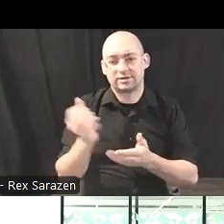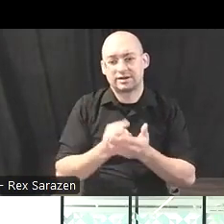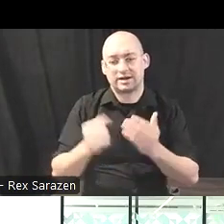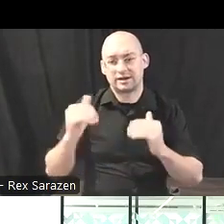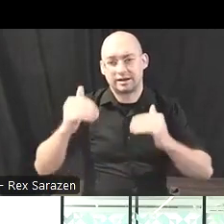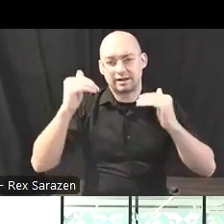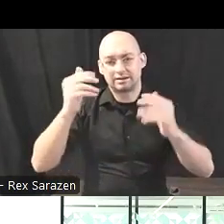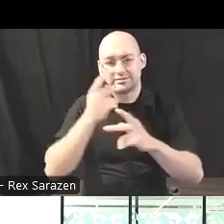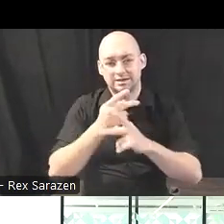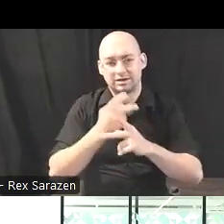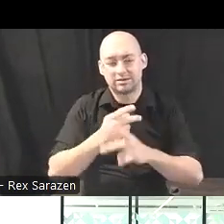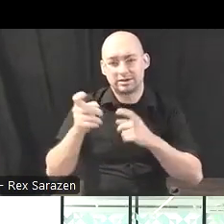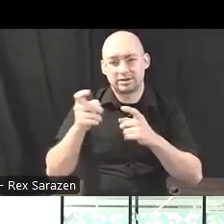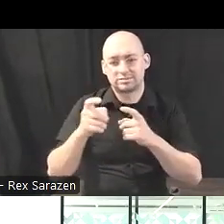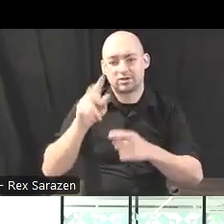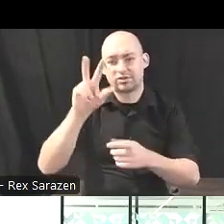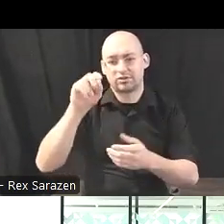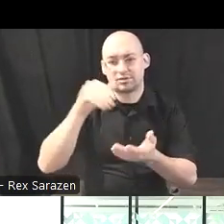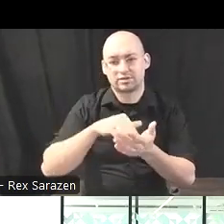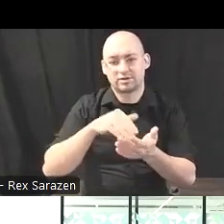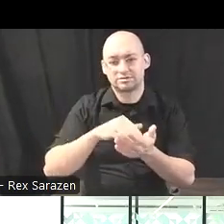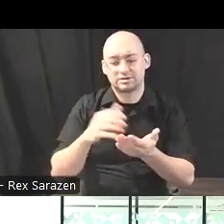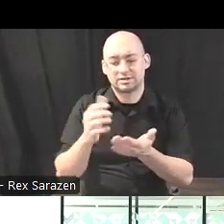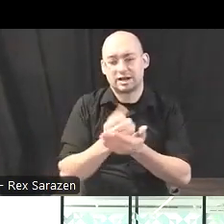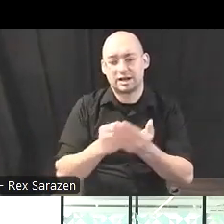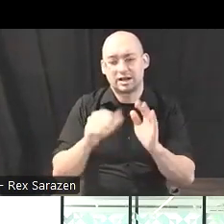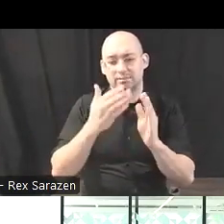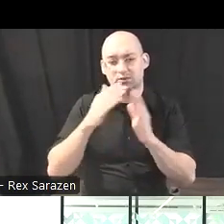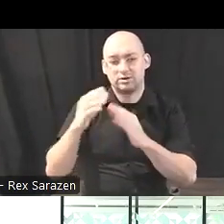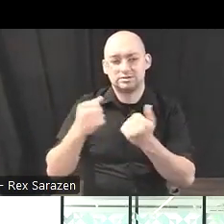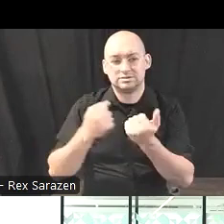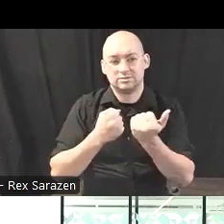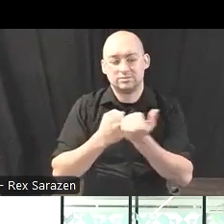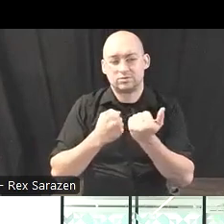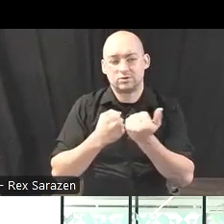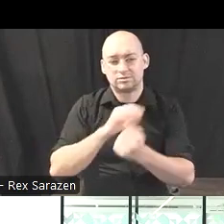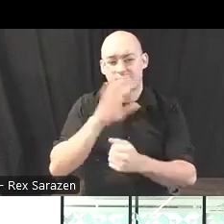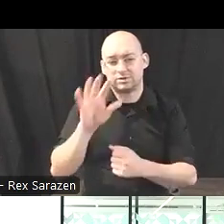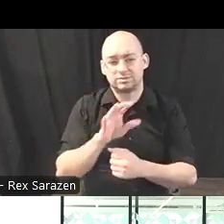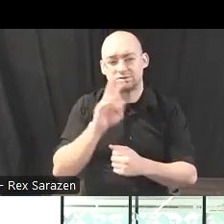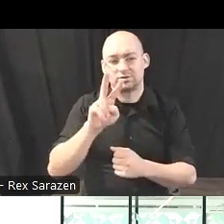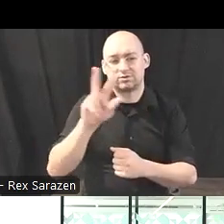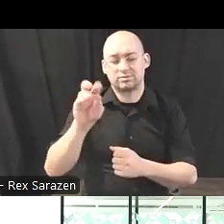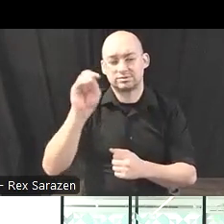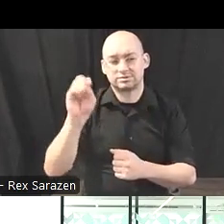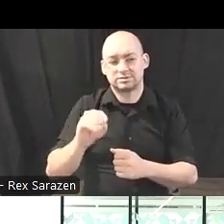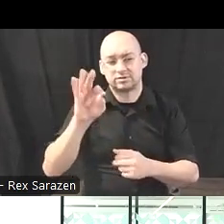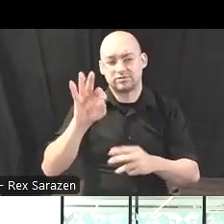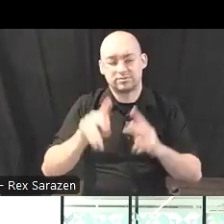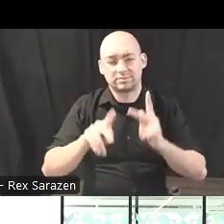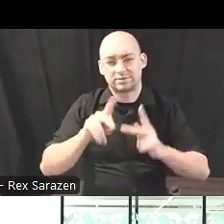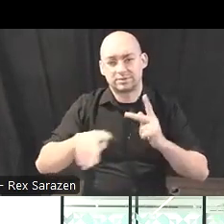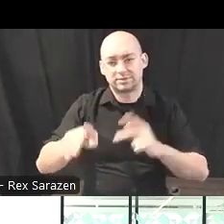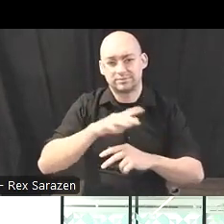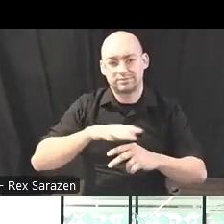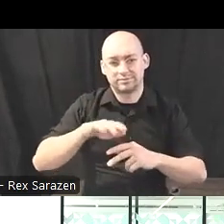management, 30,000 received community supports, which is approximately 23% of the population. We know that more